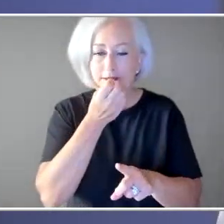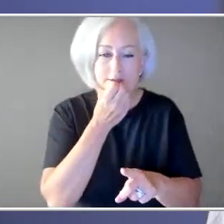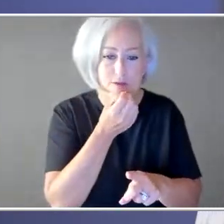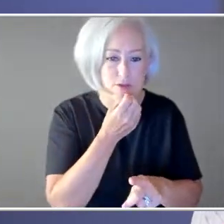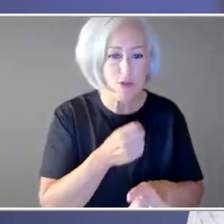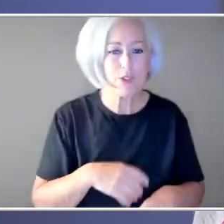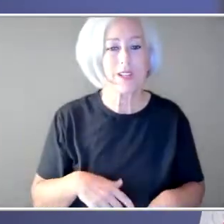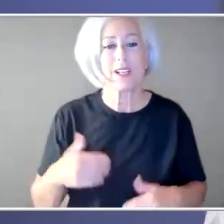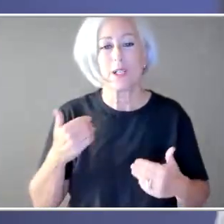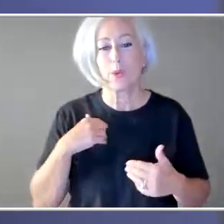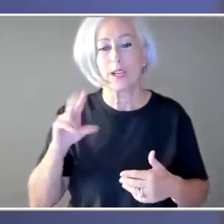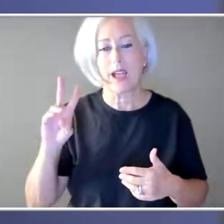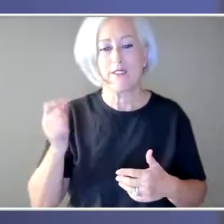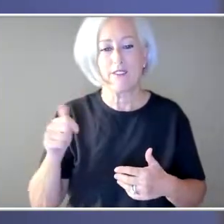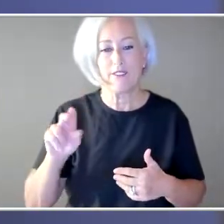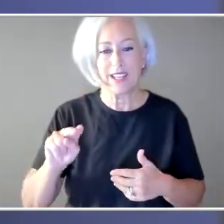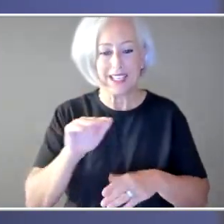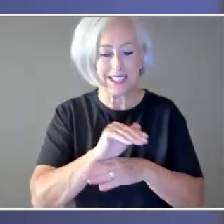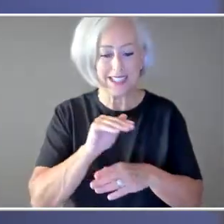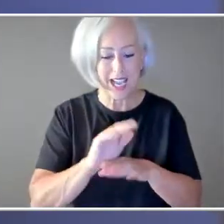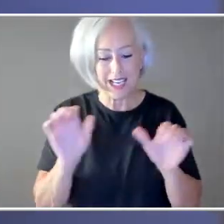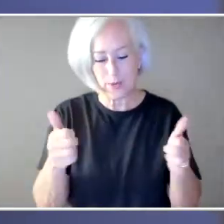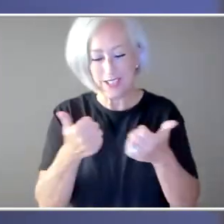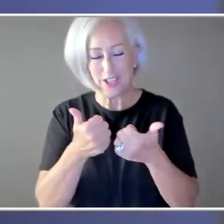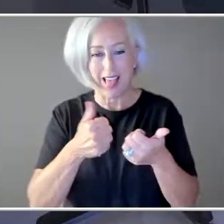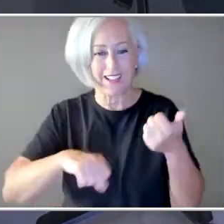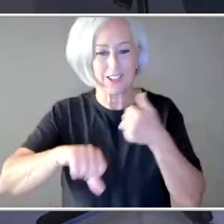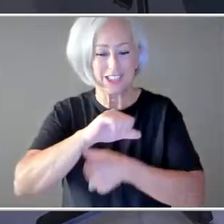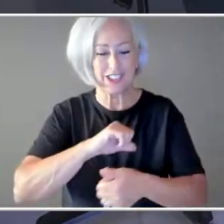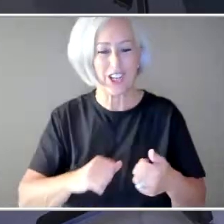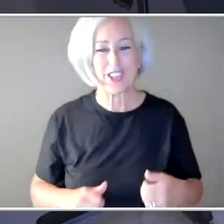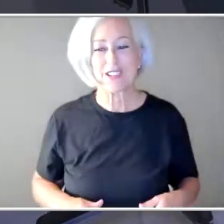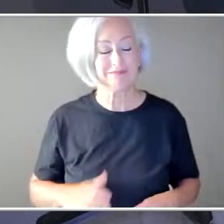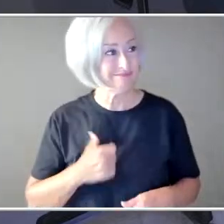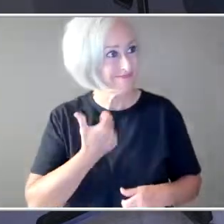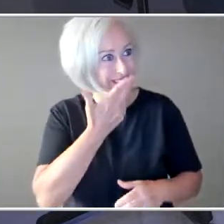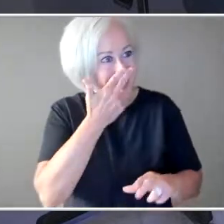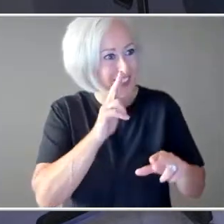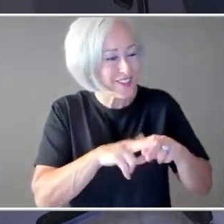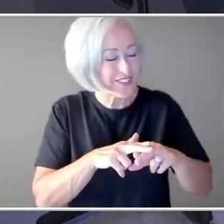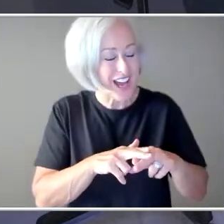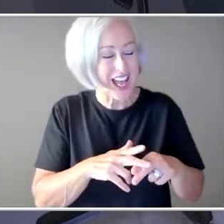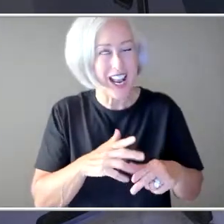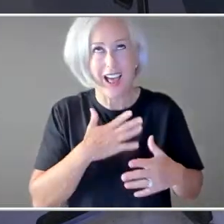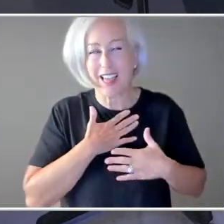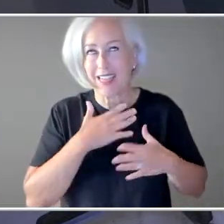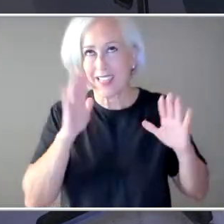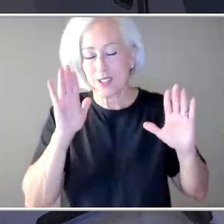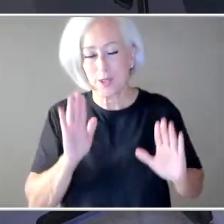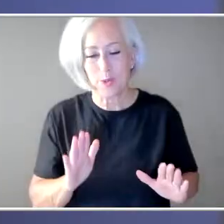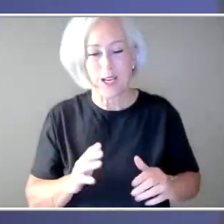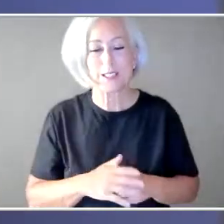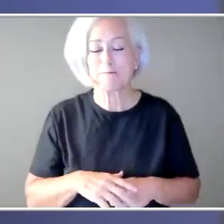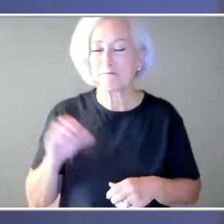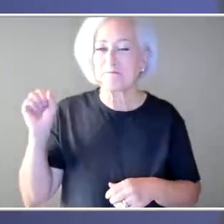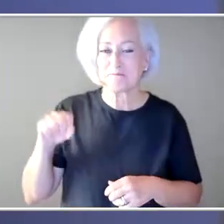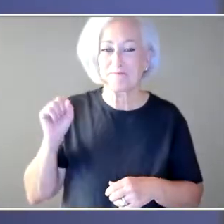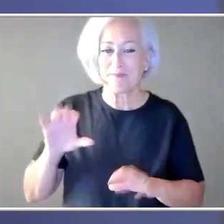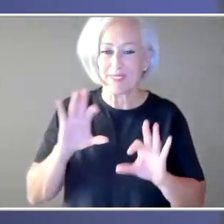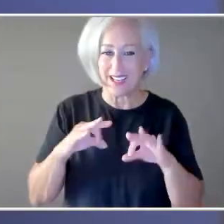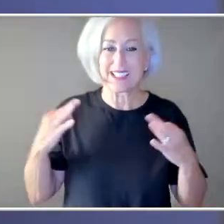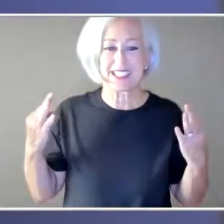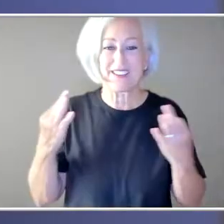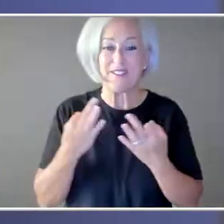nights. And we challenge each other, and I think that's fun. I do. I think that's great. It is. It's a family.